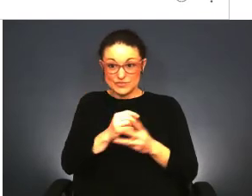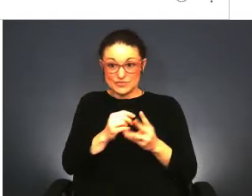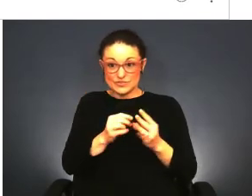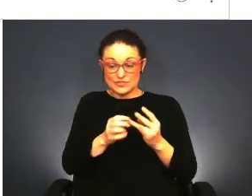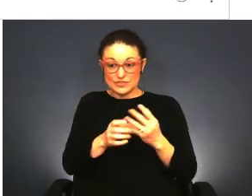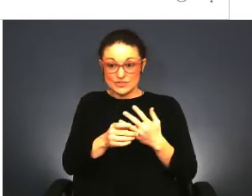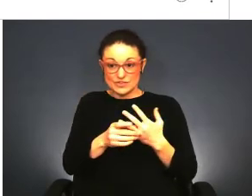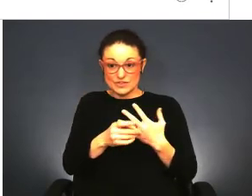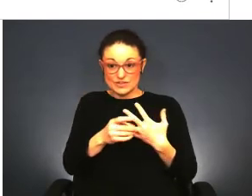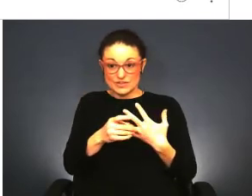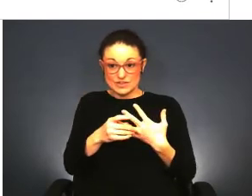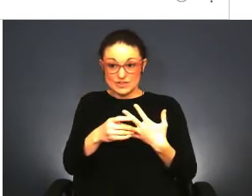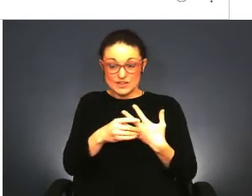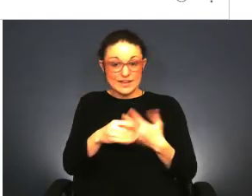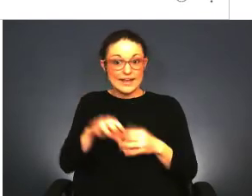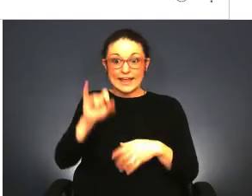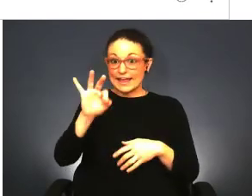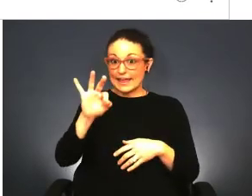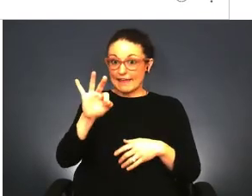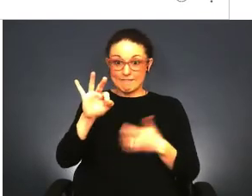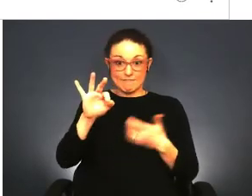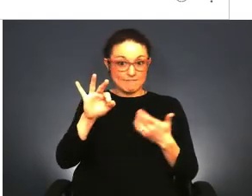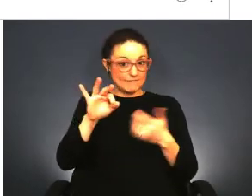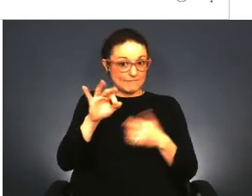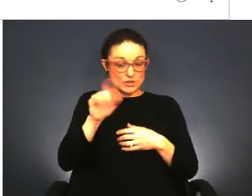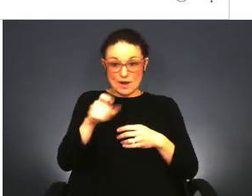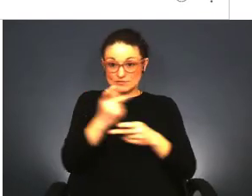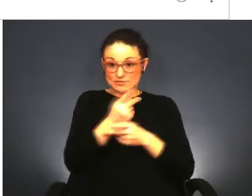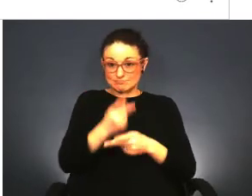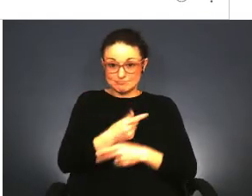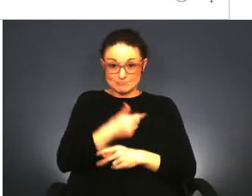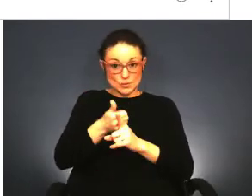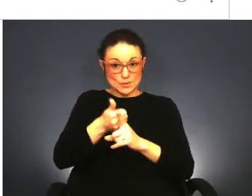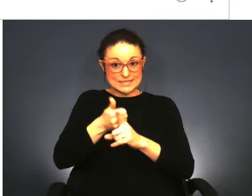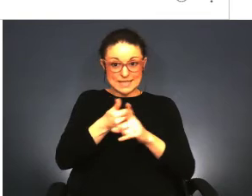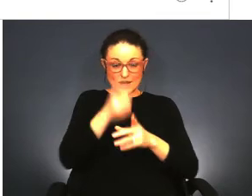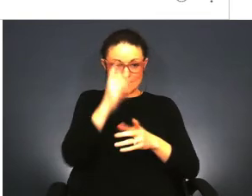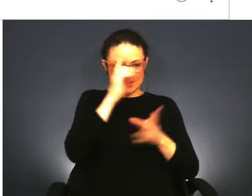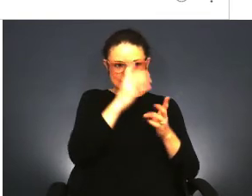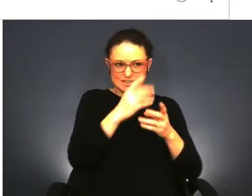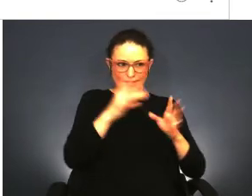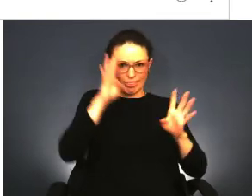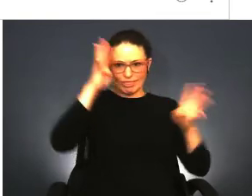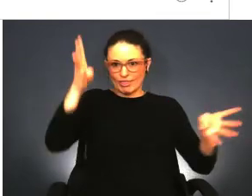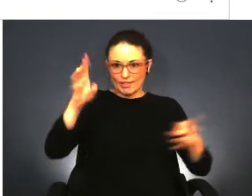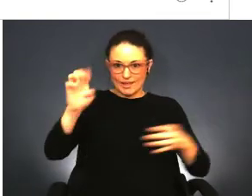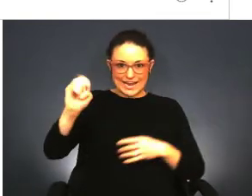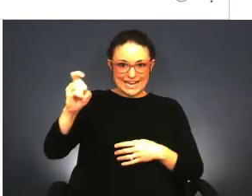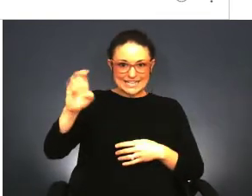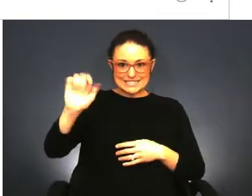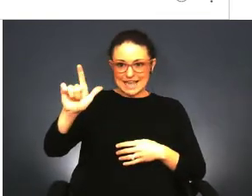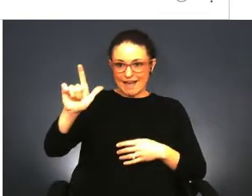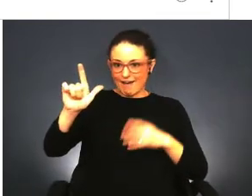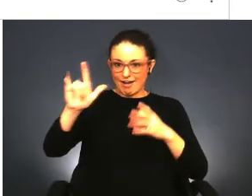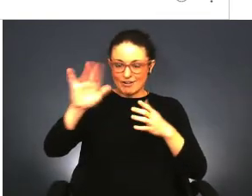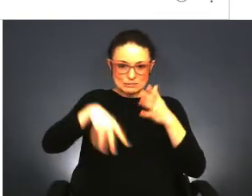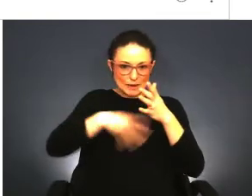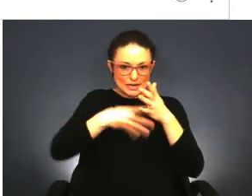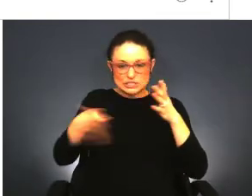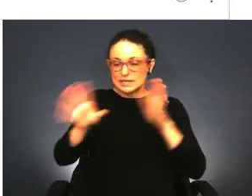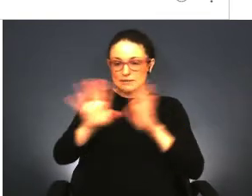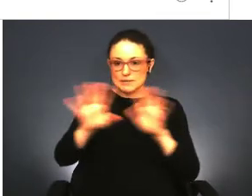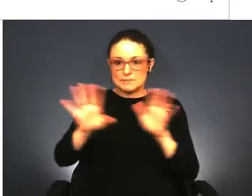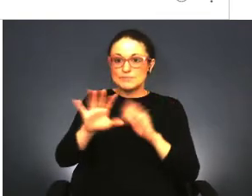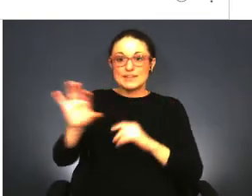own in an Excel spreadsheet or something like that. But I'm here to tell you that Canvas will figure this out for you if you create